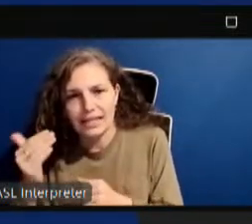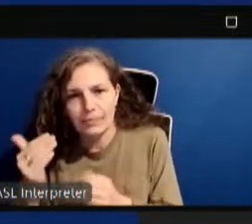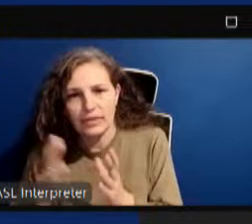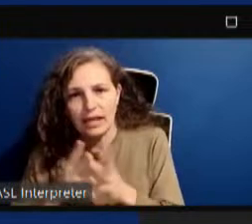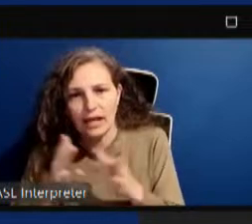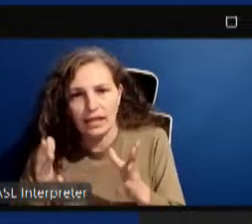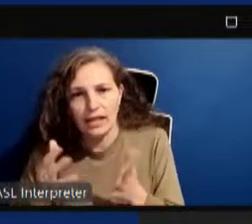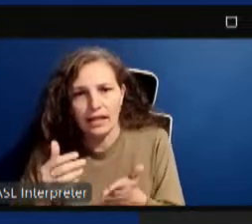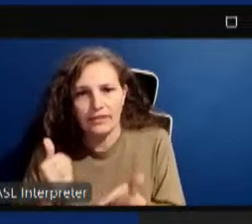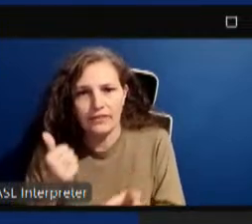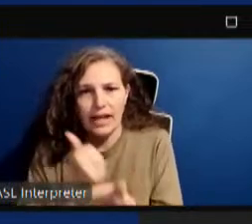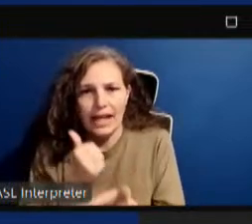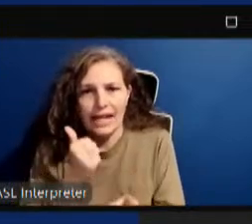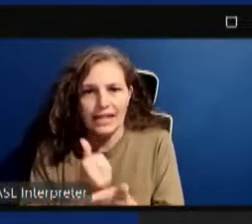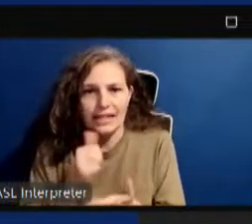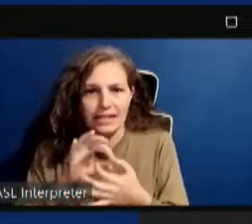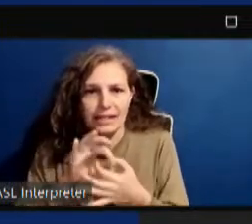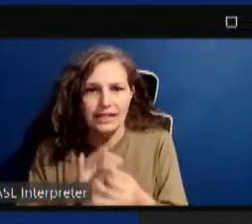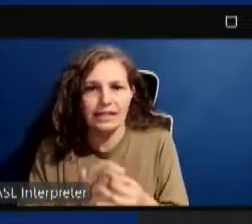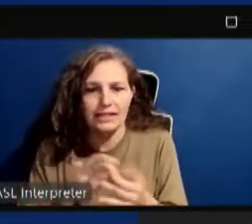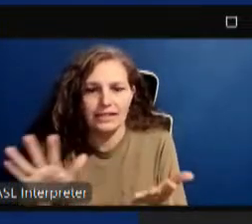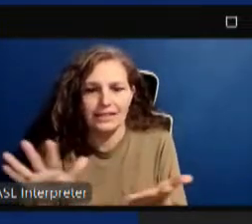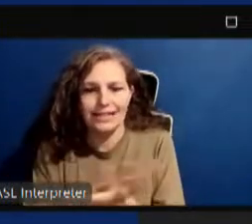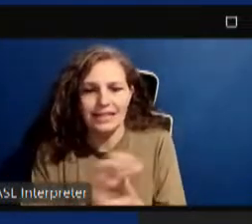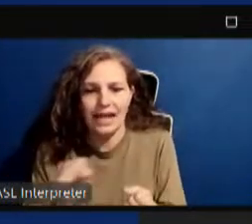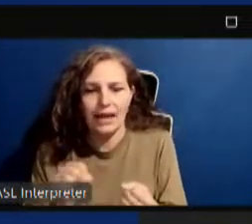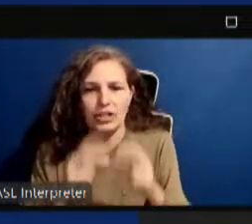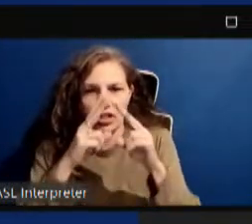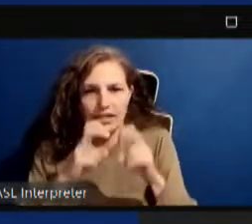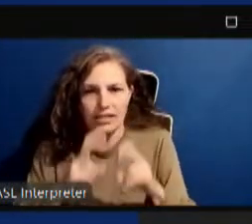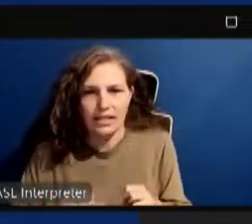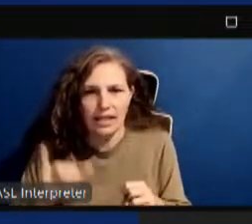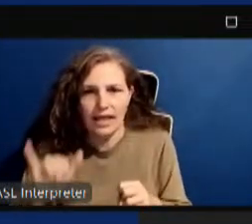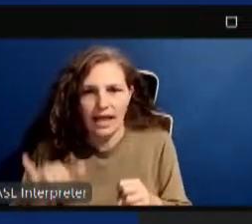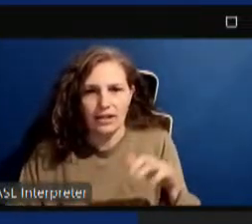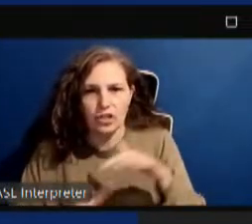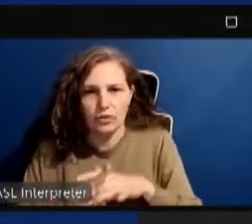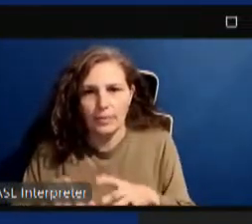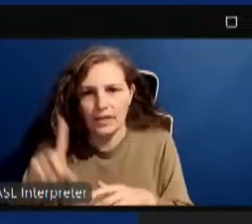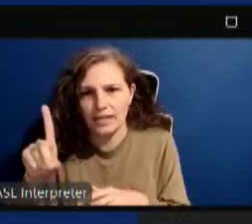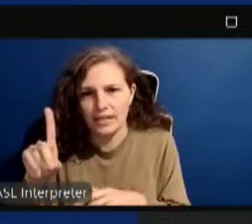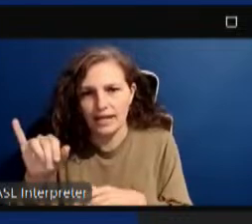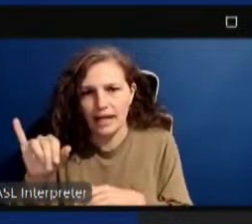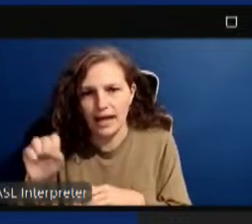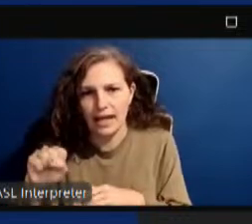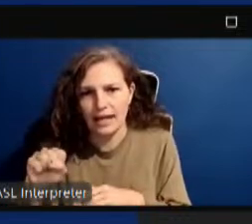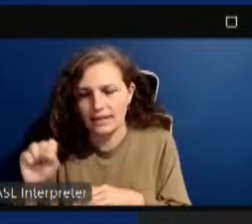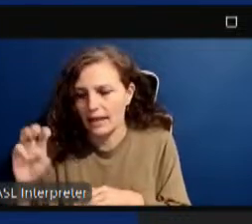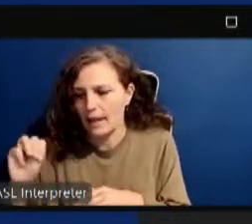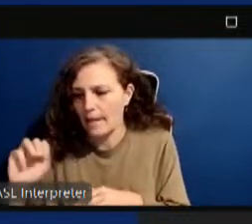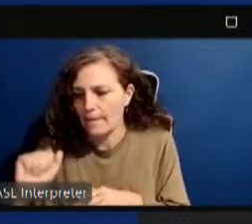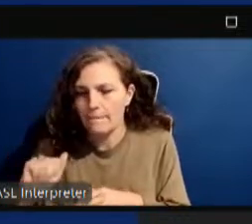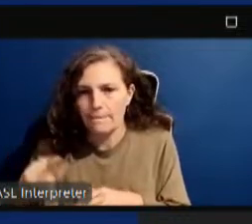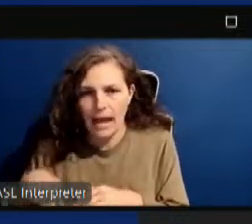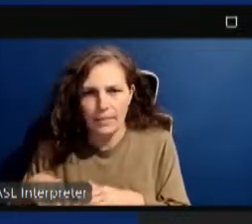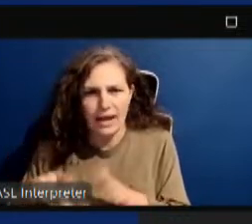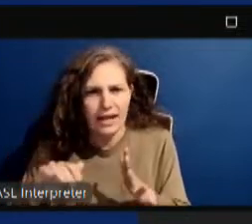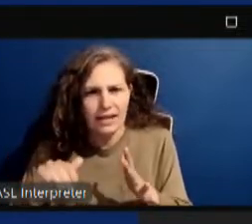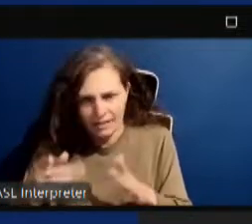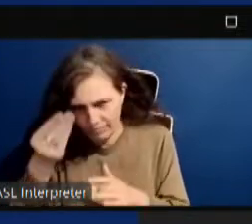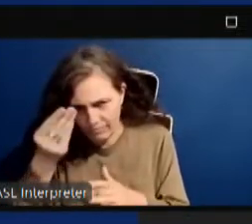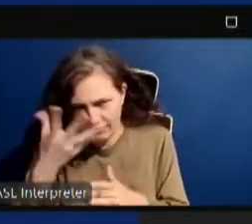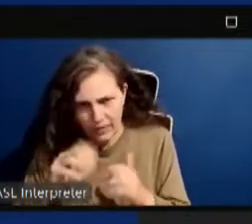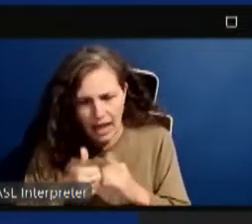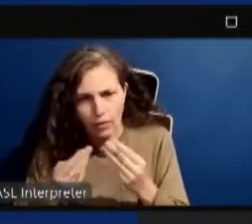assessments that appear on the DINS map. Can you share more about how properties are being assessed for damage, and can